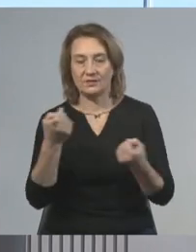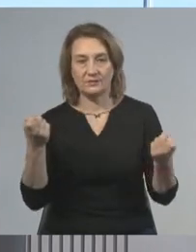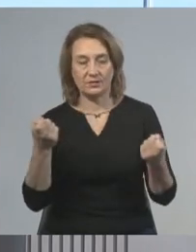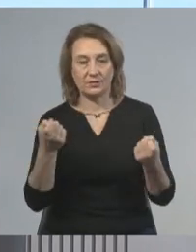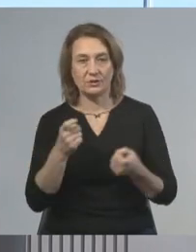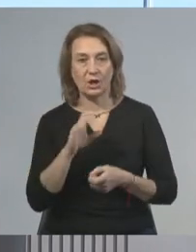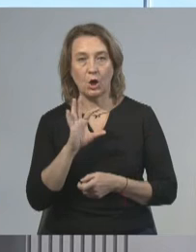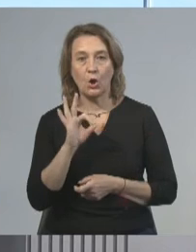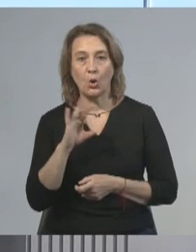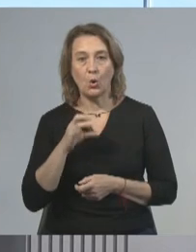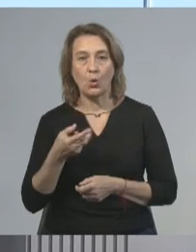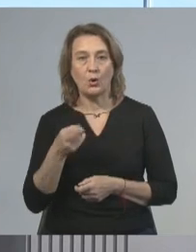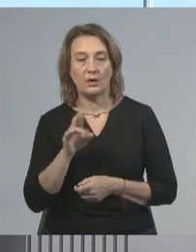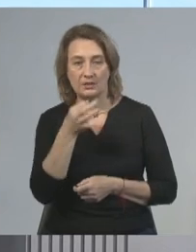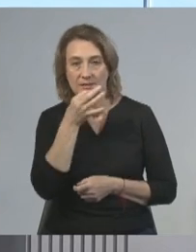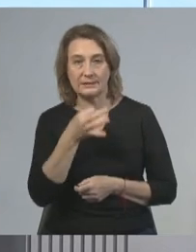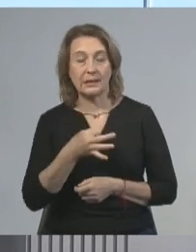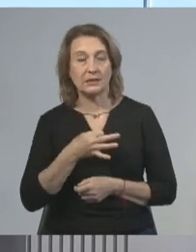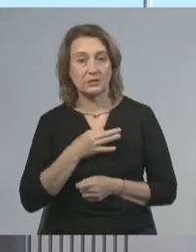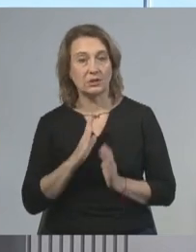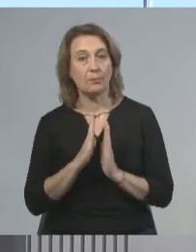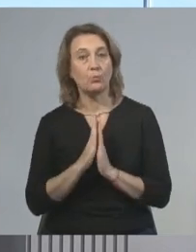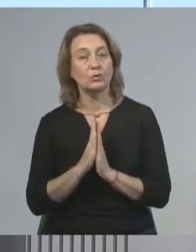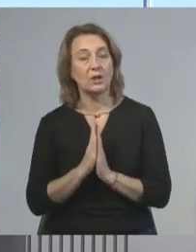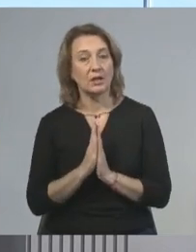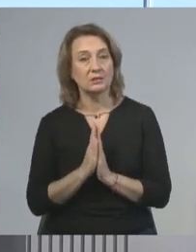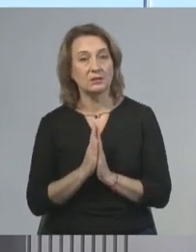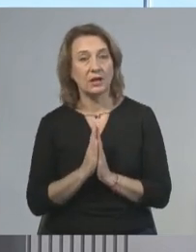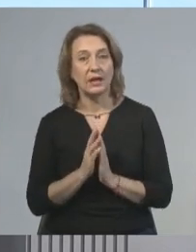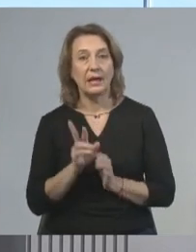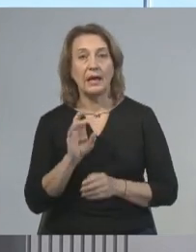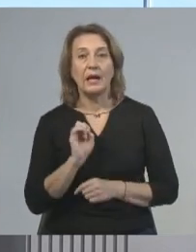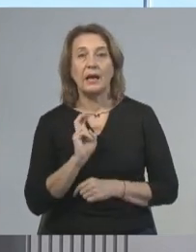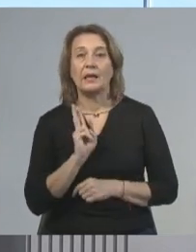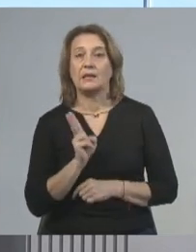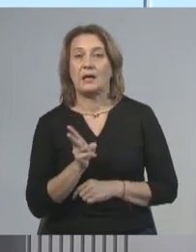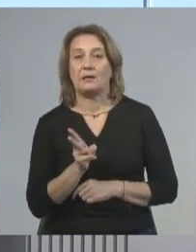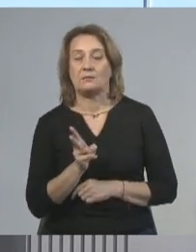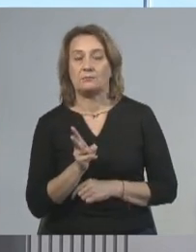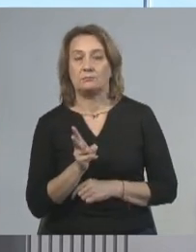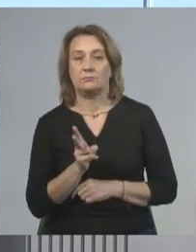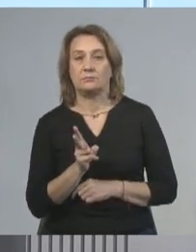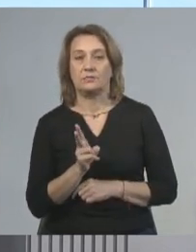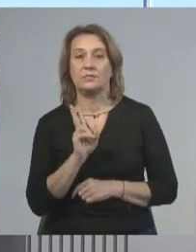questions of the current elections so odaha can you please tell us